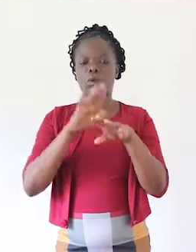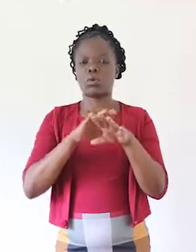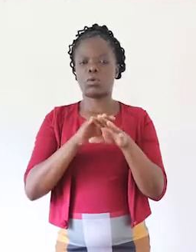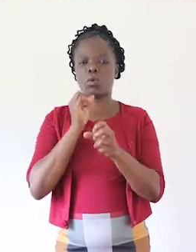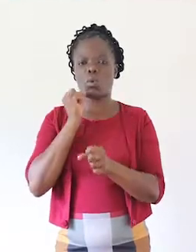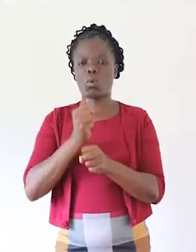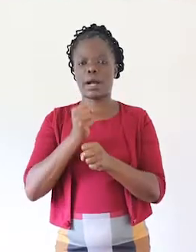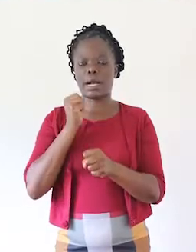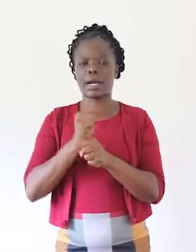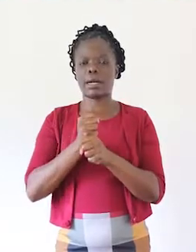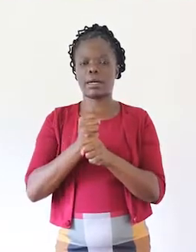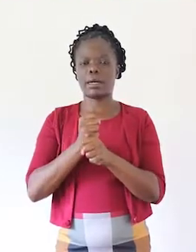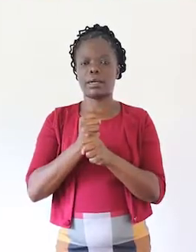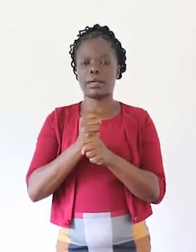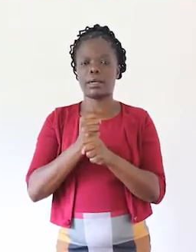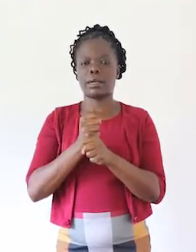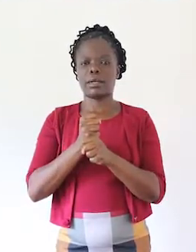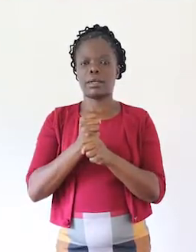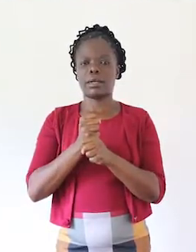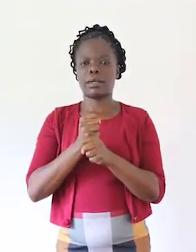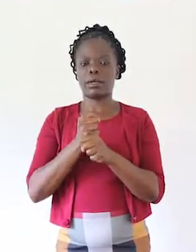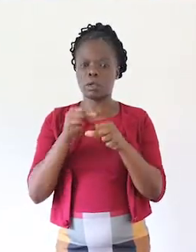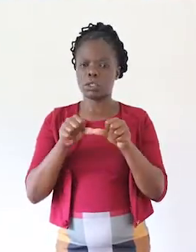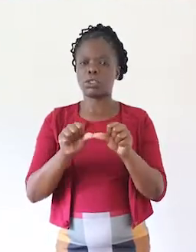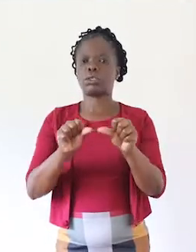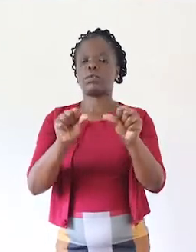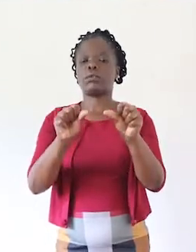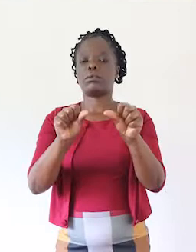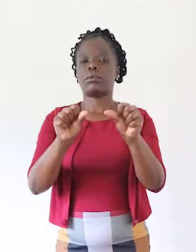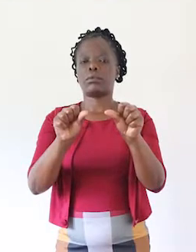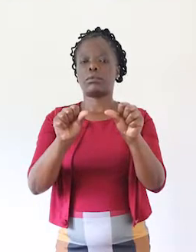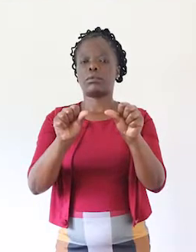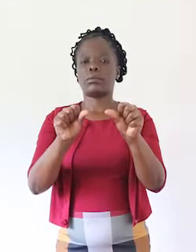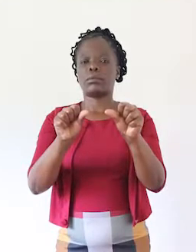Very good work. Good. Endelea. Continue.